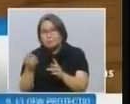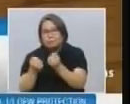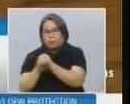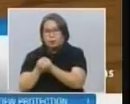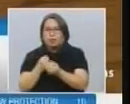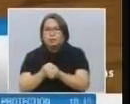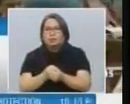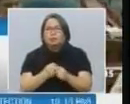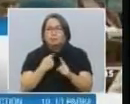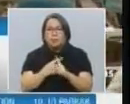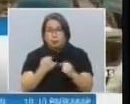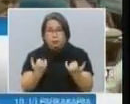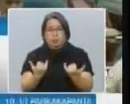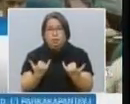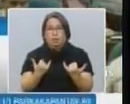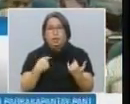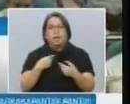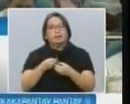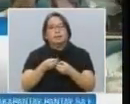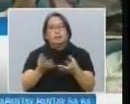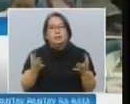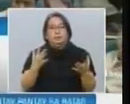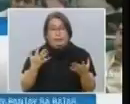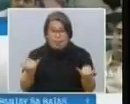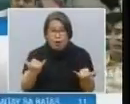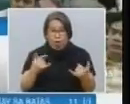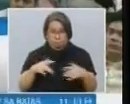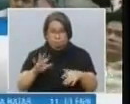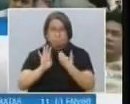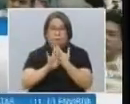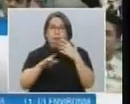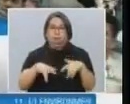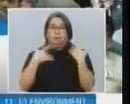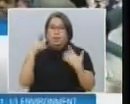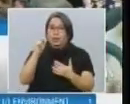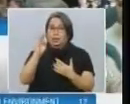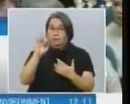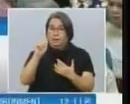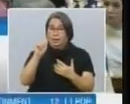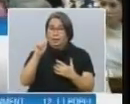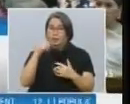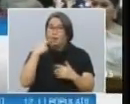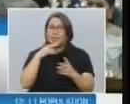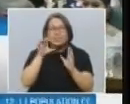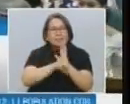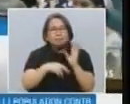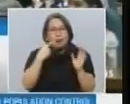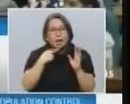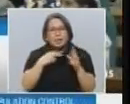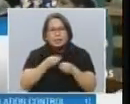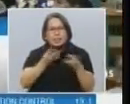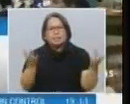have fast-tracked the distribution of energy rice to provide affordable rice for